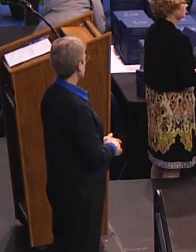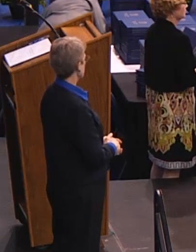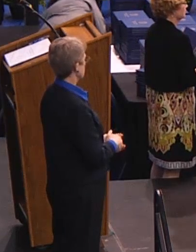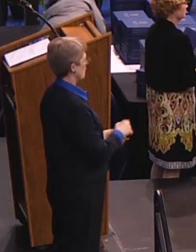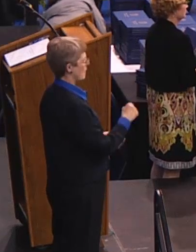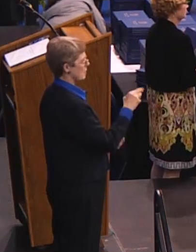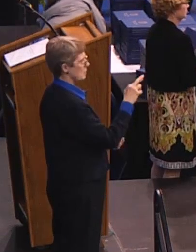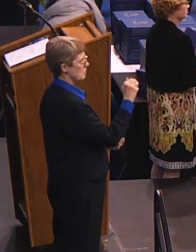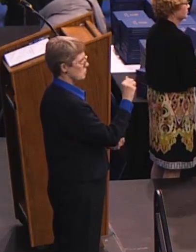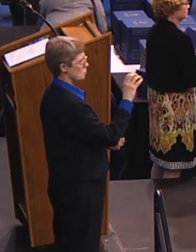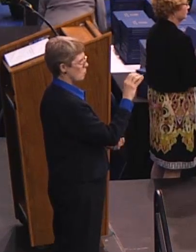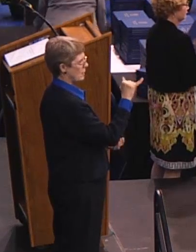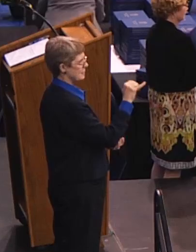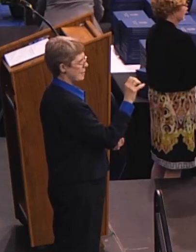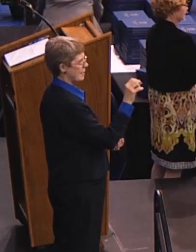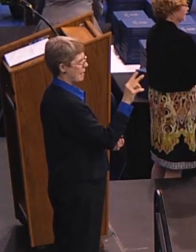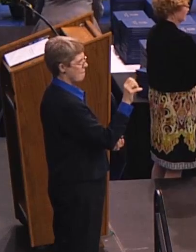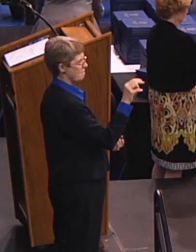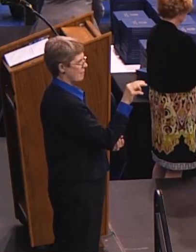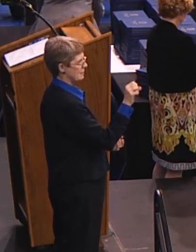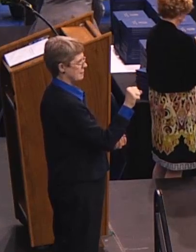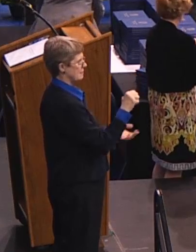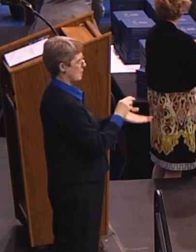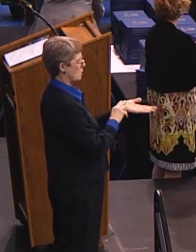Tracy Lynn Evans, nursing.